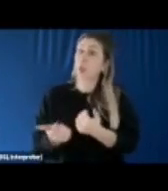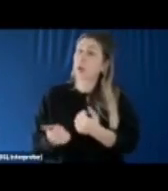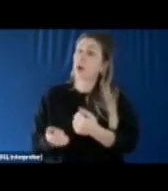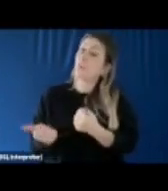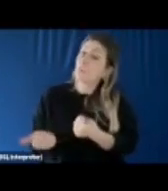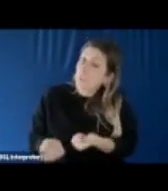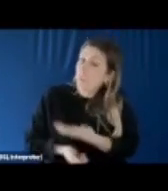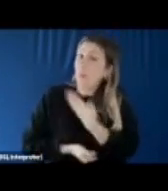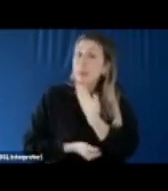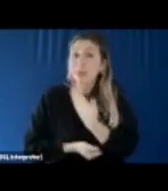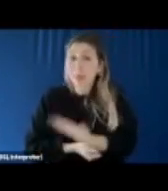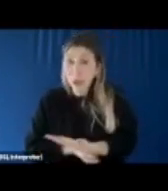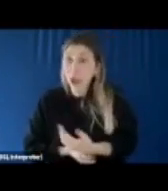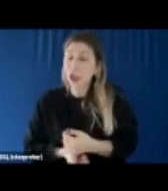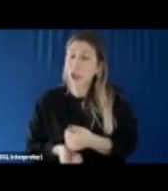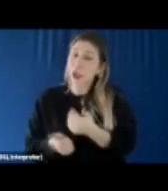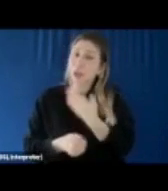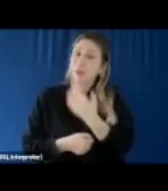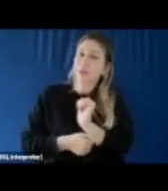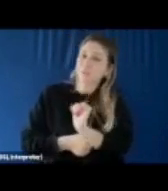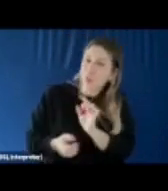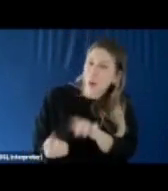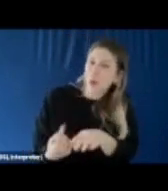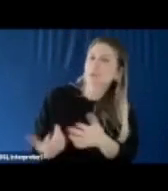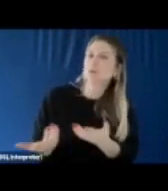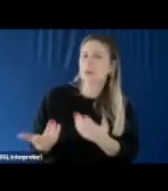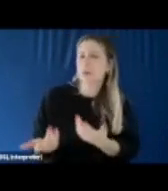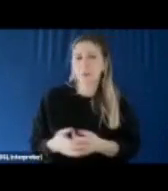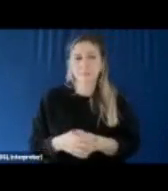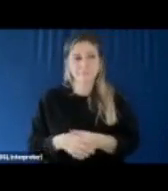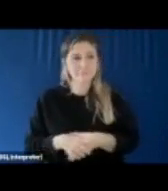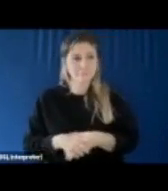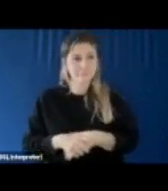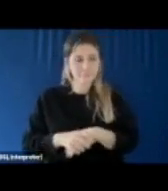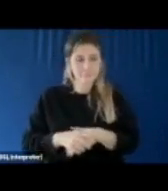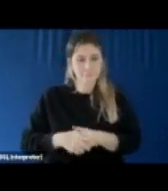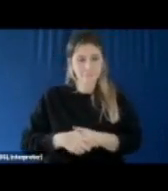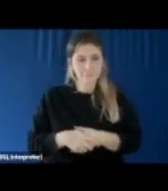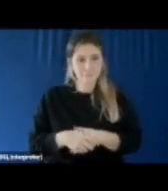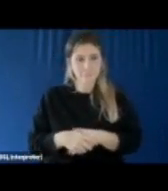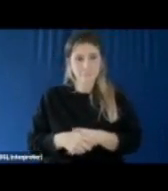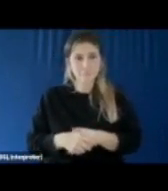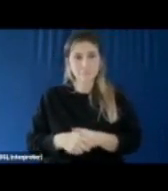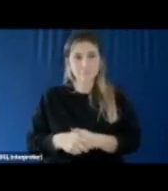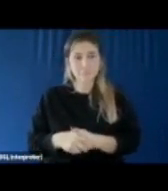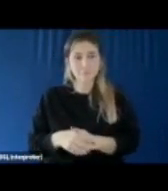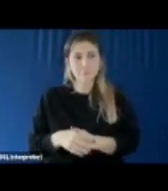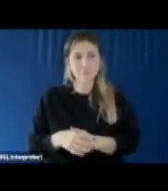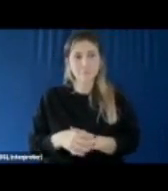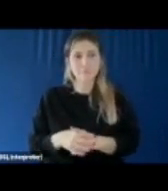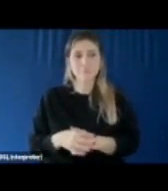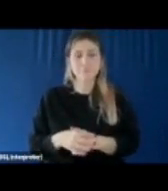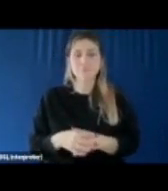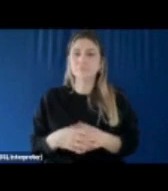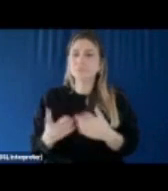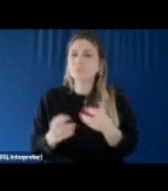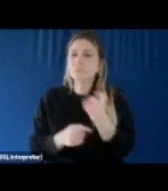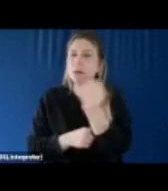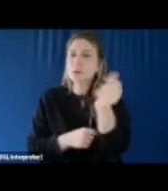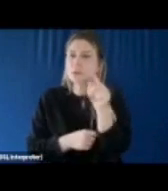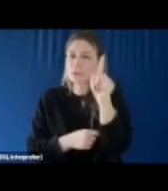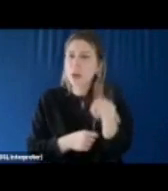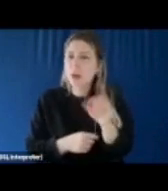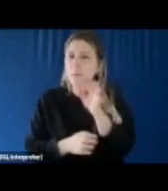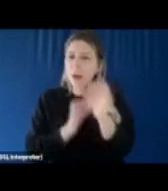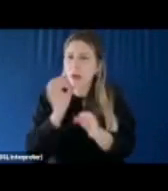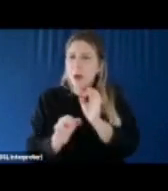Surveys often include sections of personal questions to find out about audience demographics. We've had some questions about Illuminate as well, for